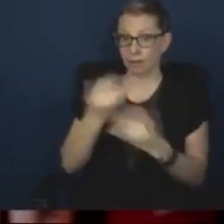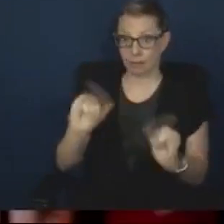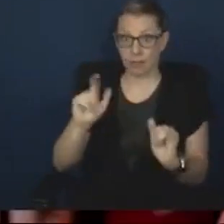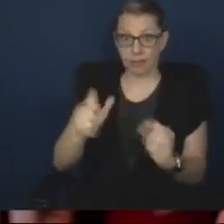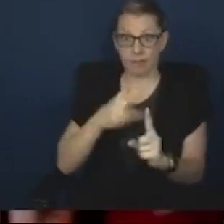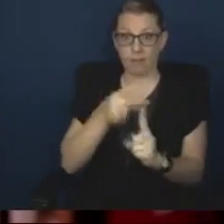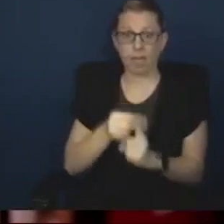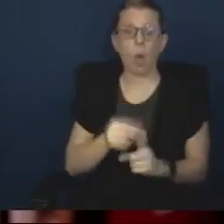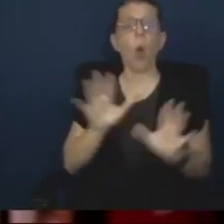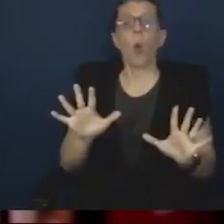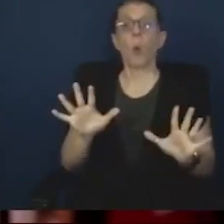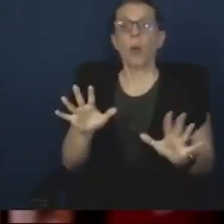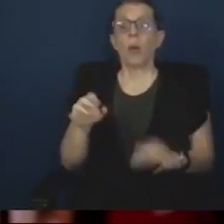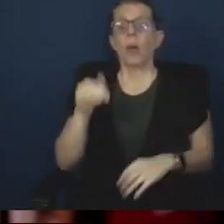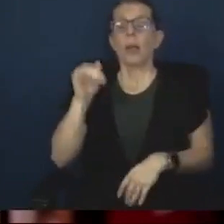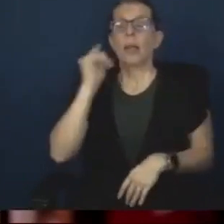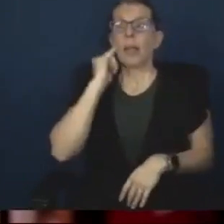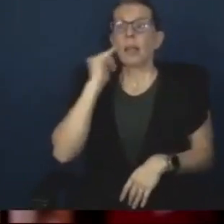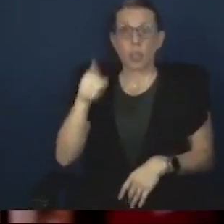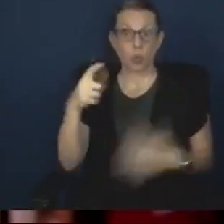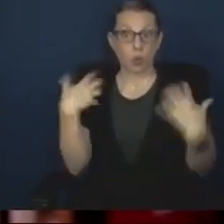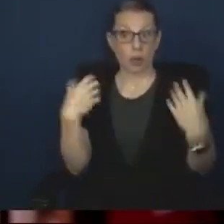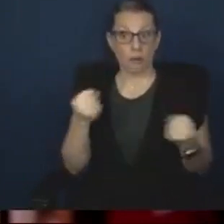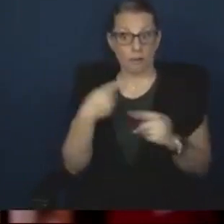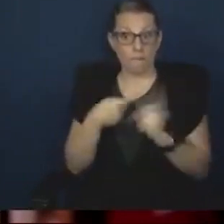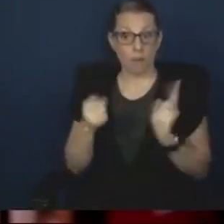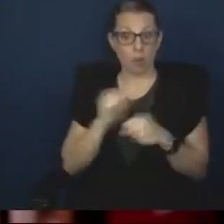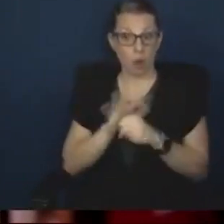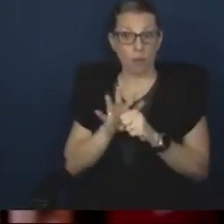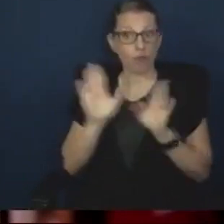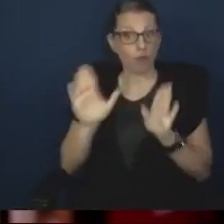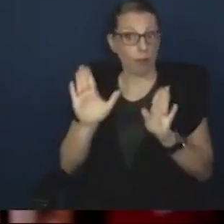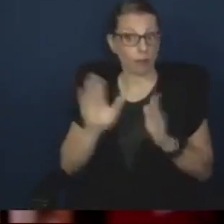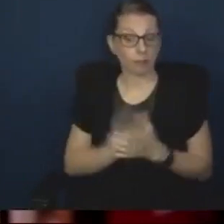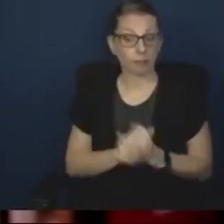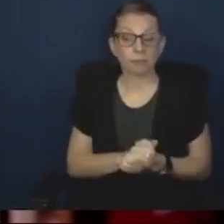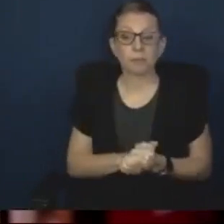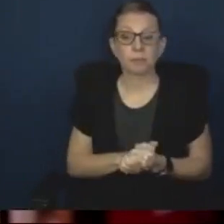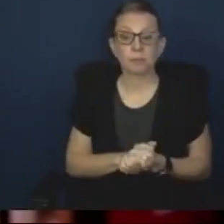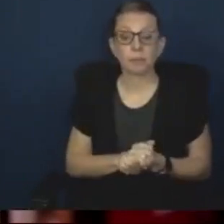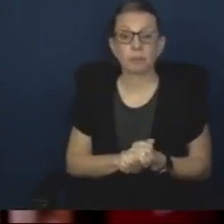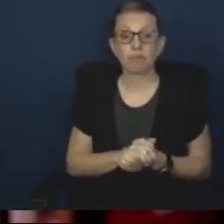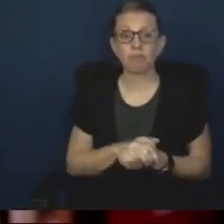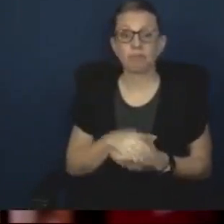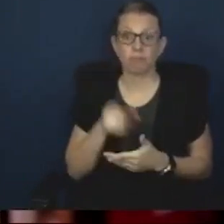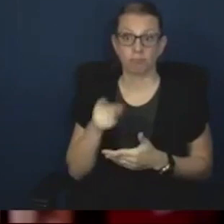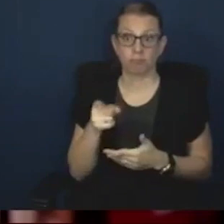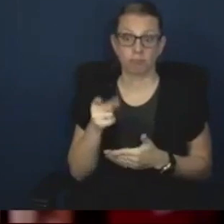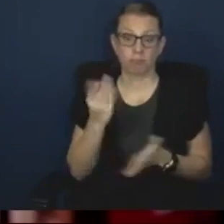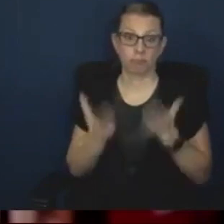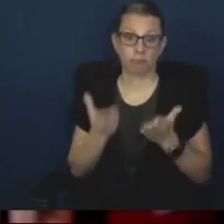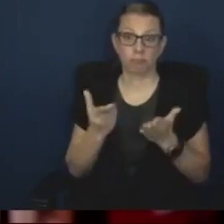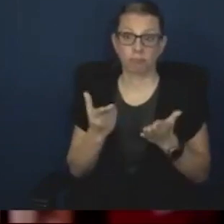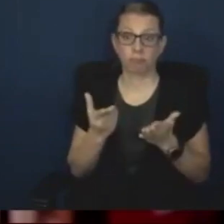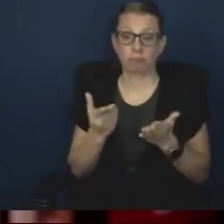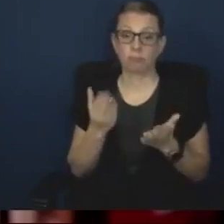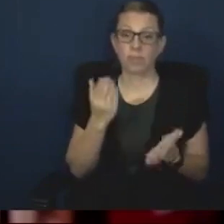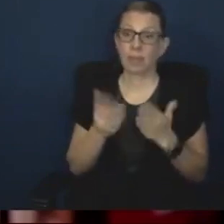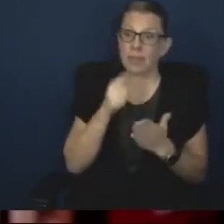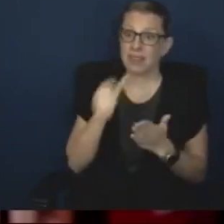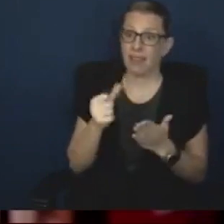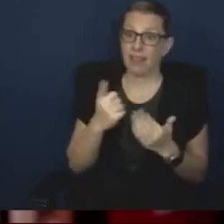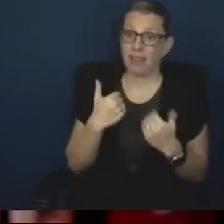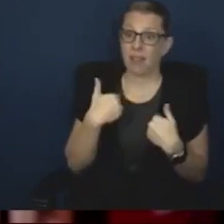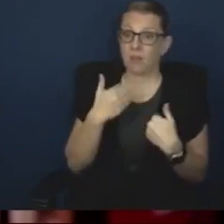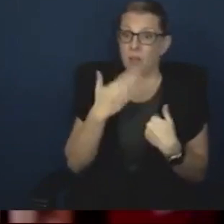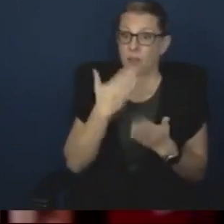Oh, so if you recover from COVID, that's great. You may or may not have a good immune response,